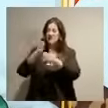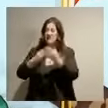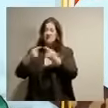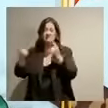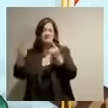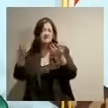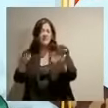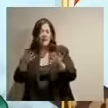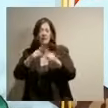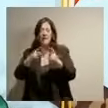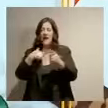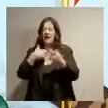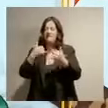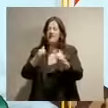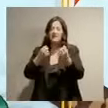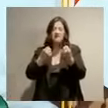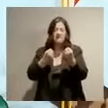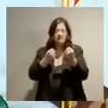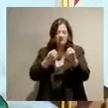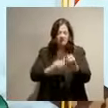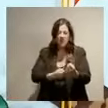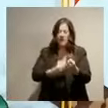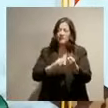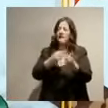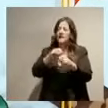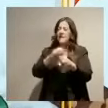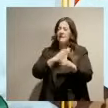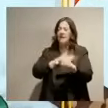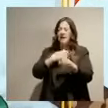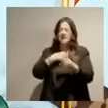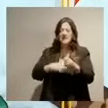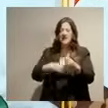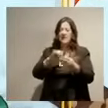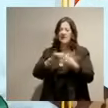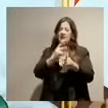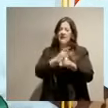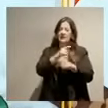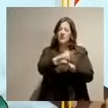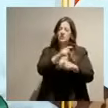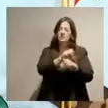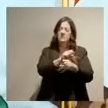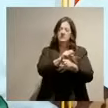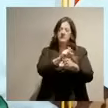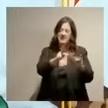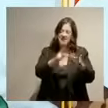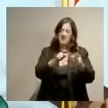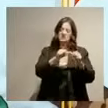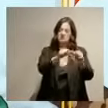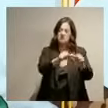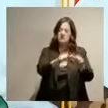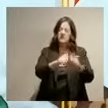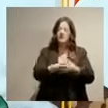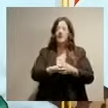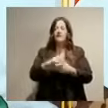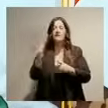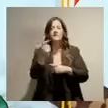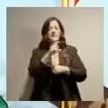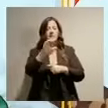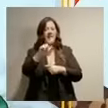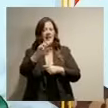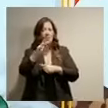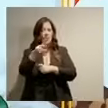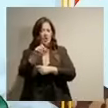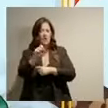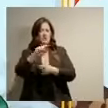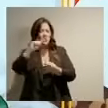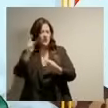Because I maintain firm in my desire to see that goal is what I would tell those families. And with CalWORKS, with the reductions you said, I